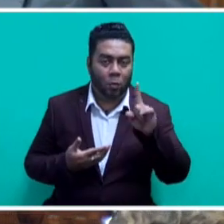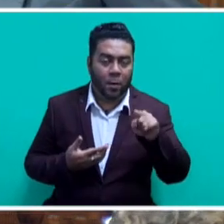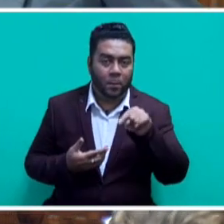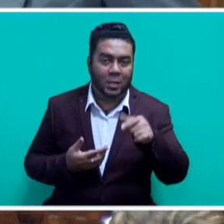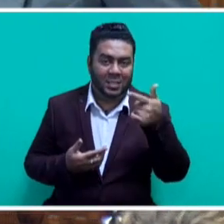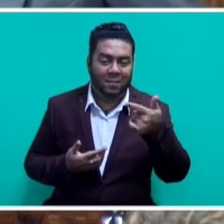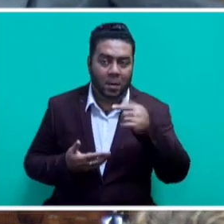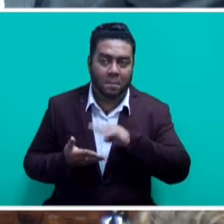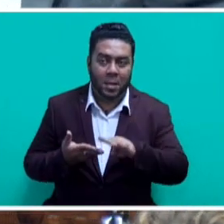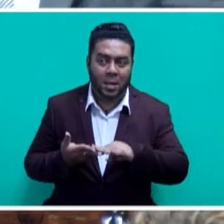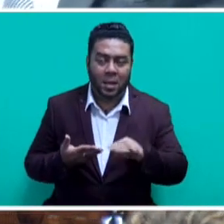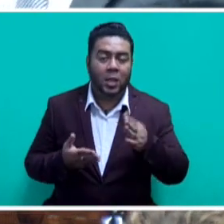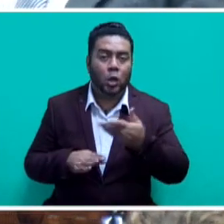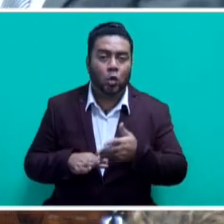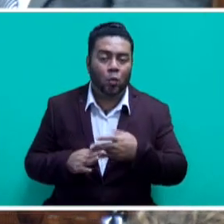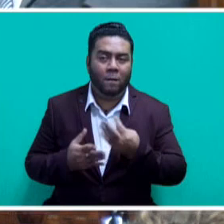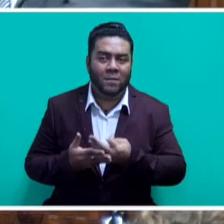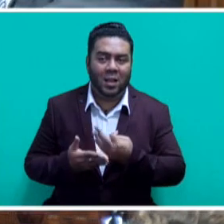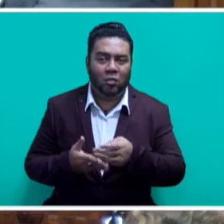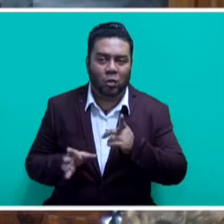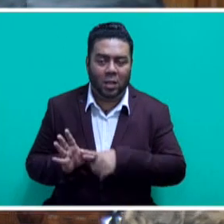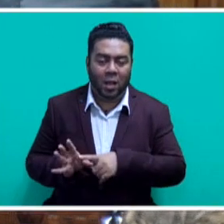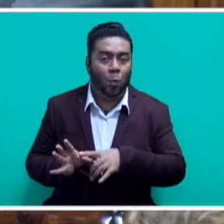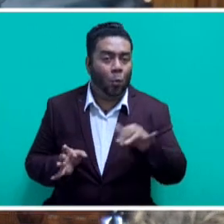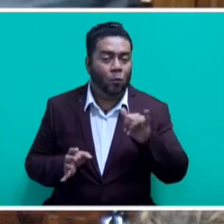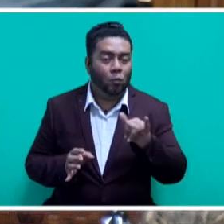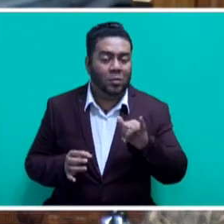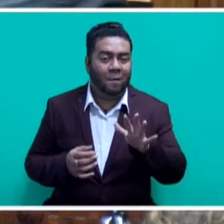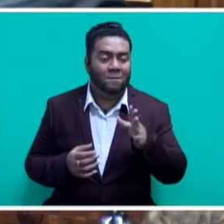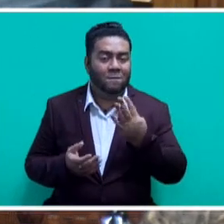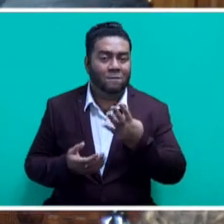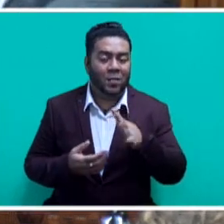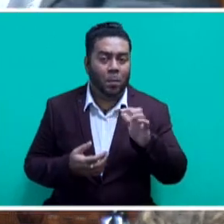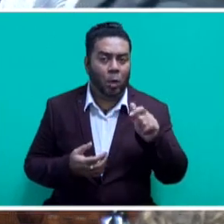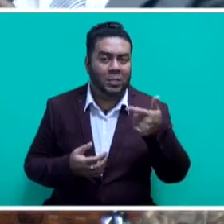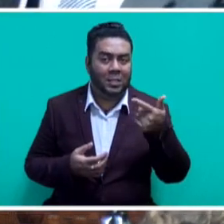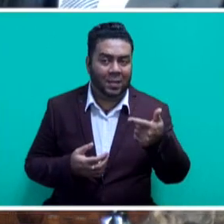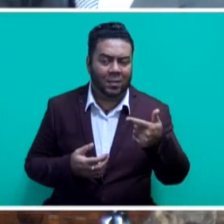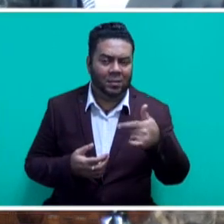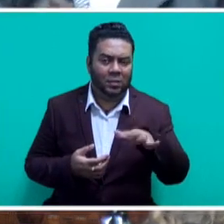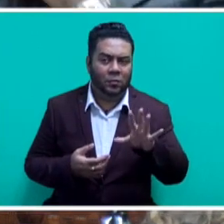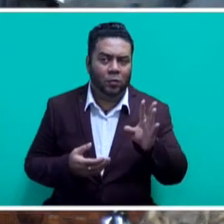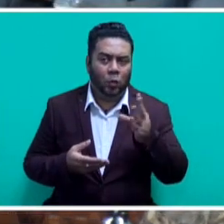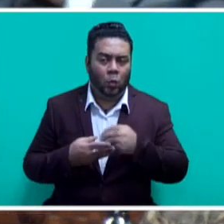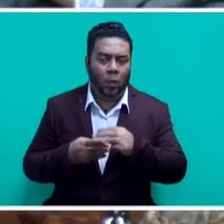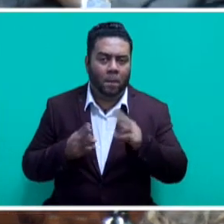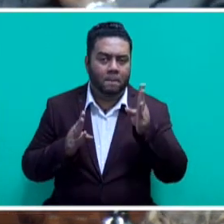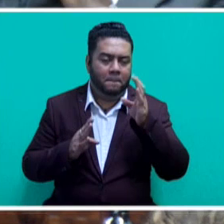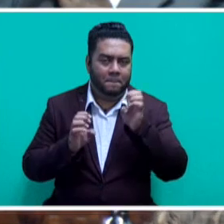51.7 million in the new financial year, of which 49.7 is for the sugar industry and 2 million is for the multi-ethnic